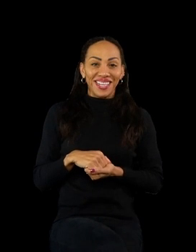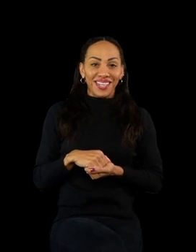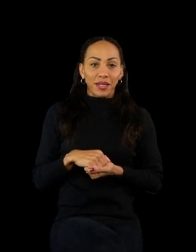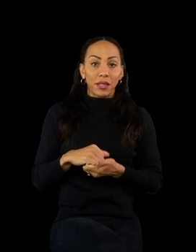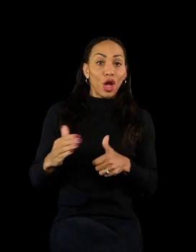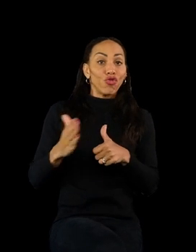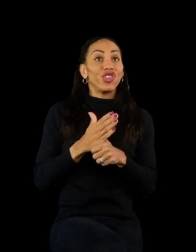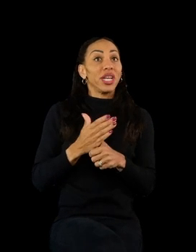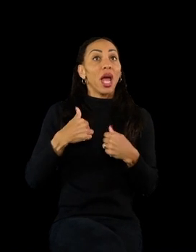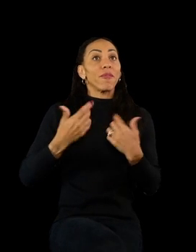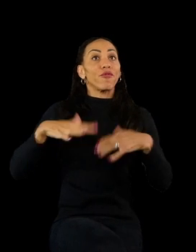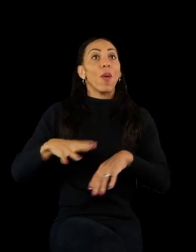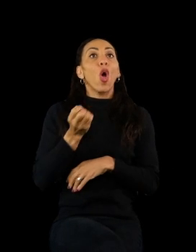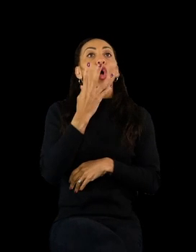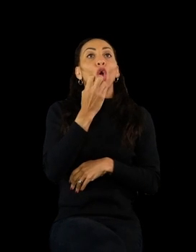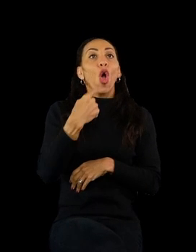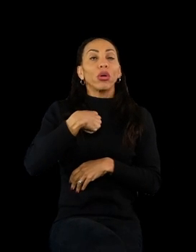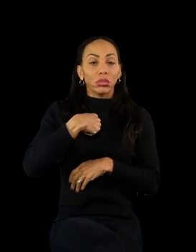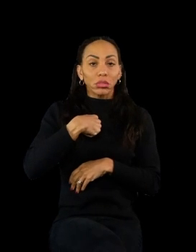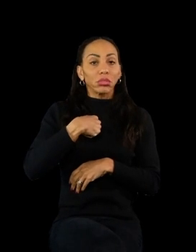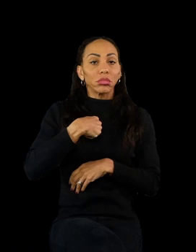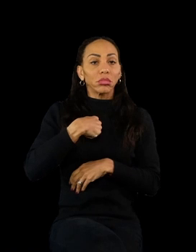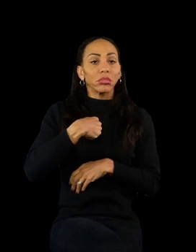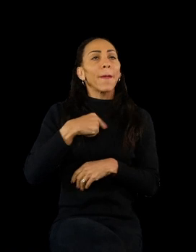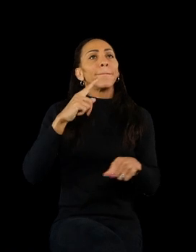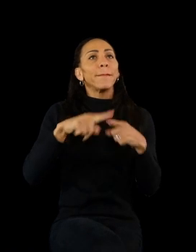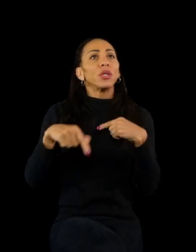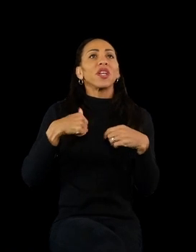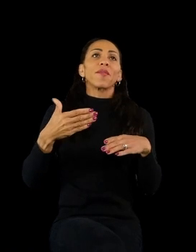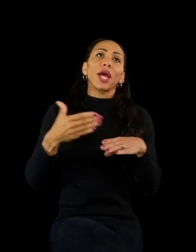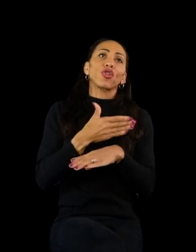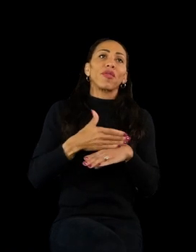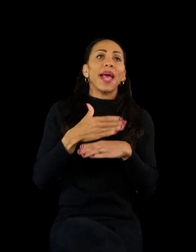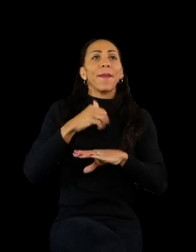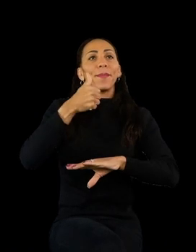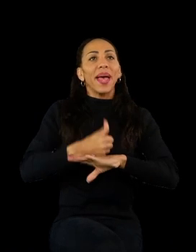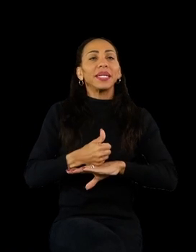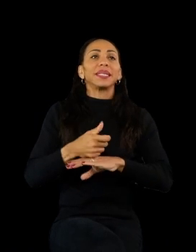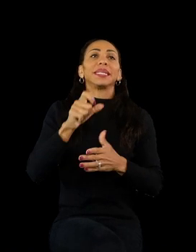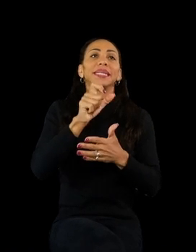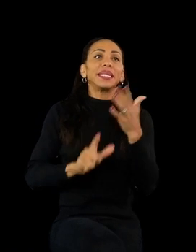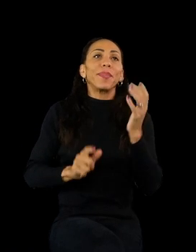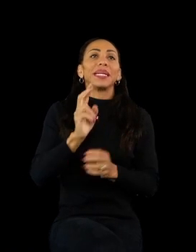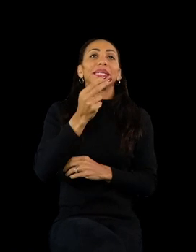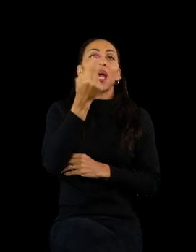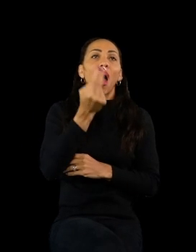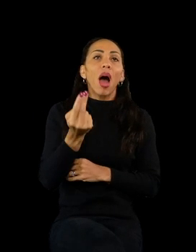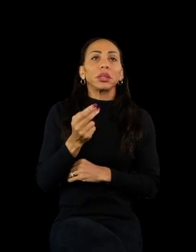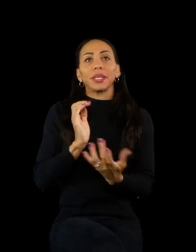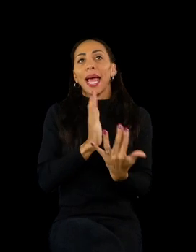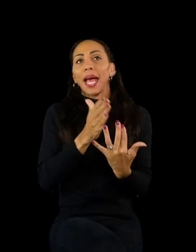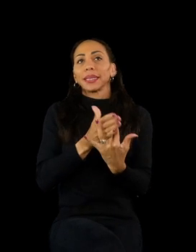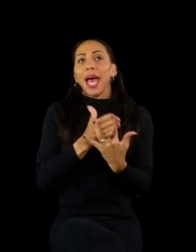be here. I'm originally from Hong Kong, where I spent most of my career in disability arts